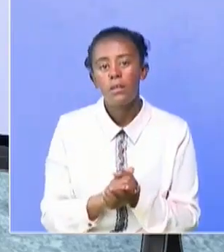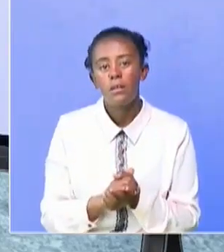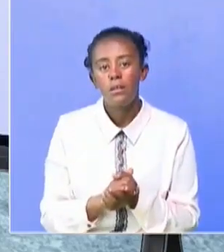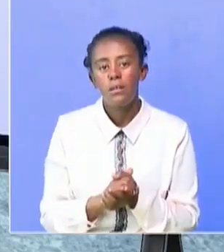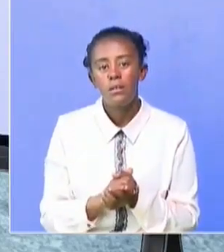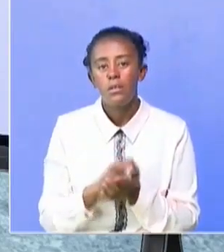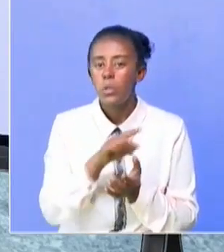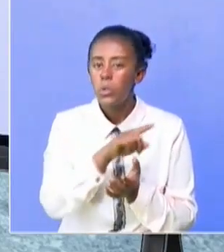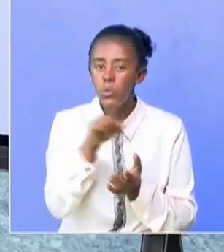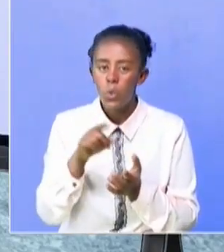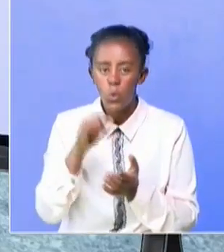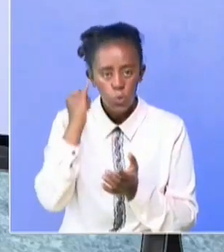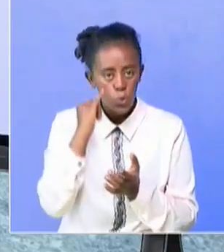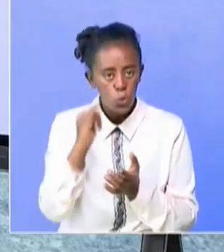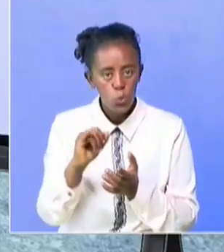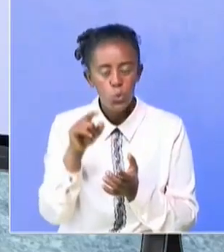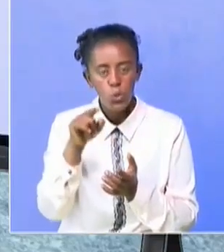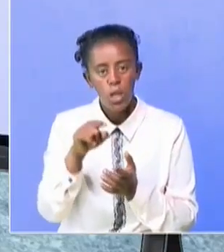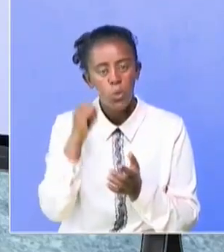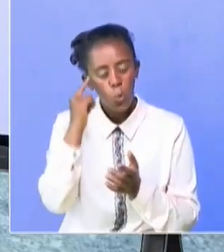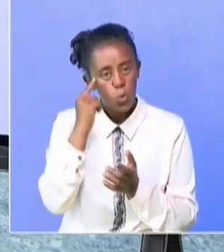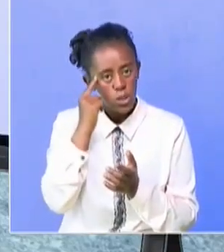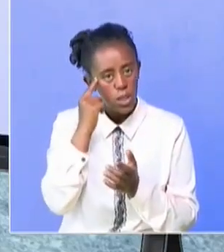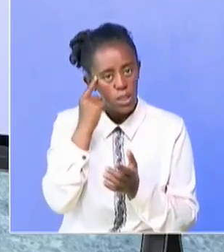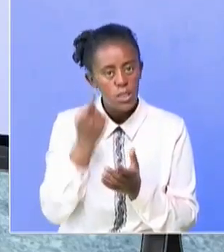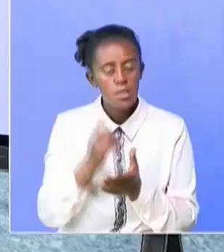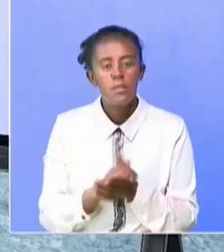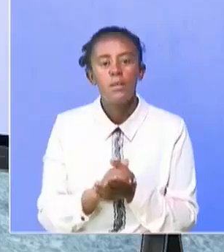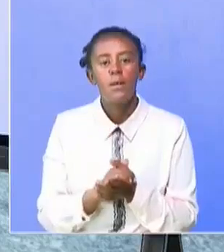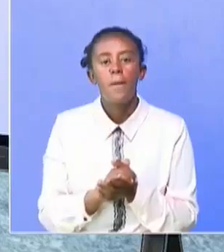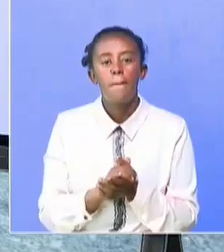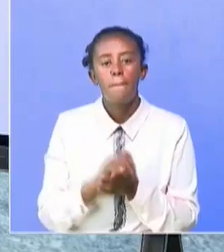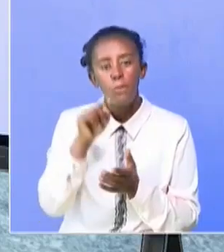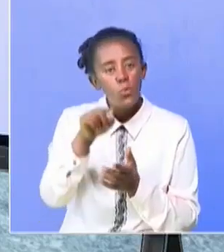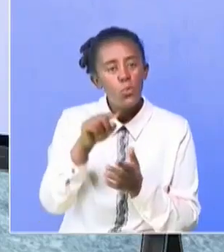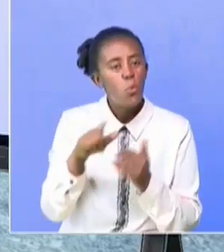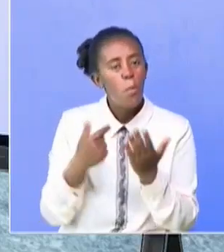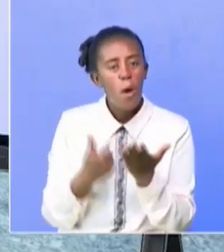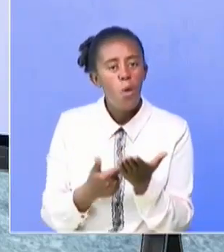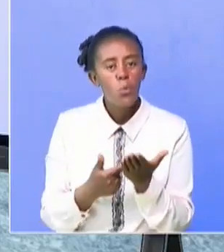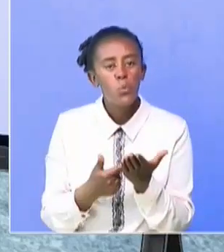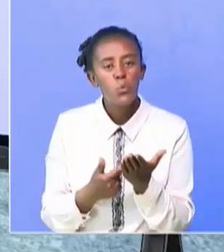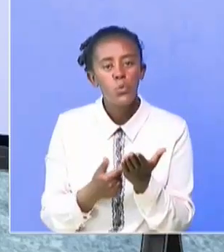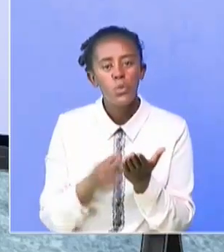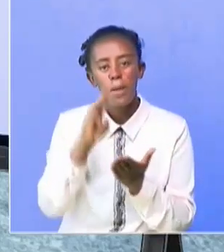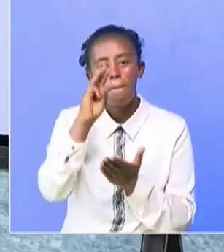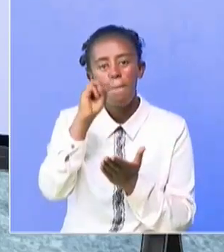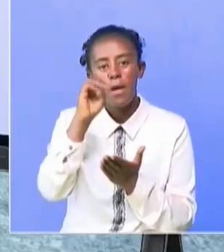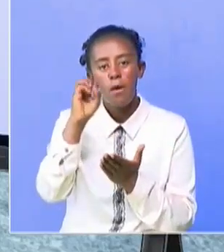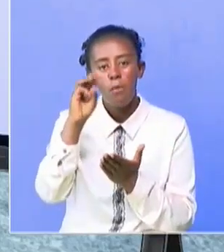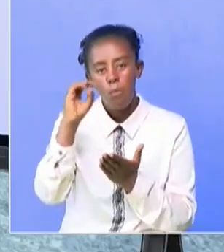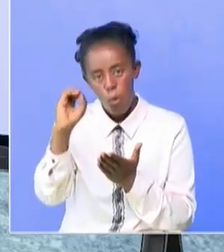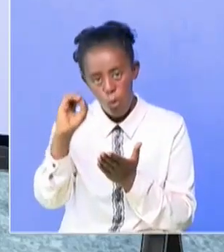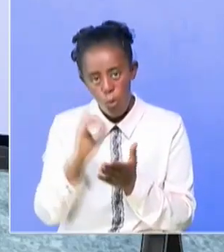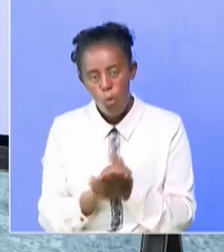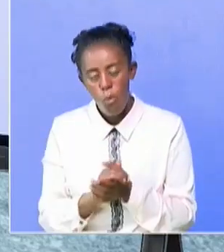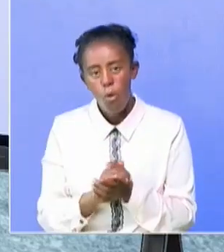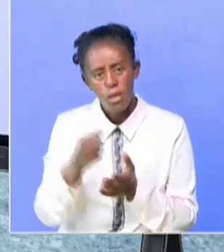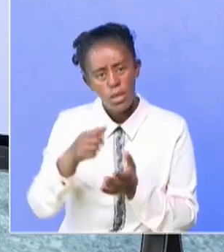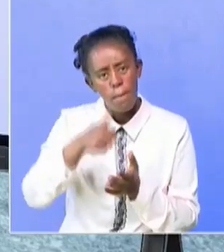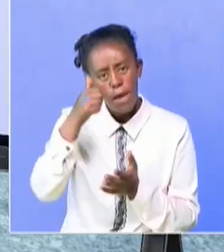those issues that concerns you about the memo. The main